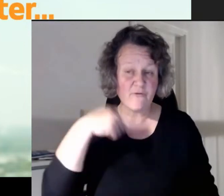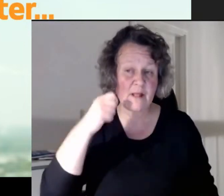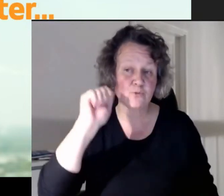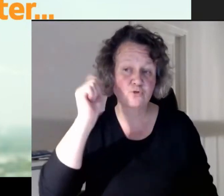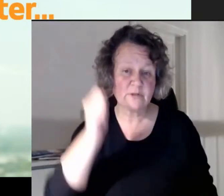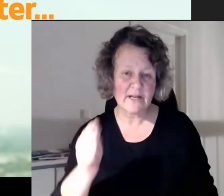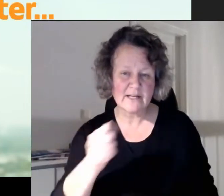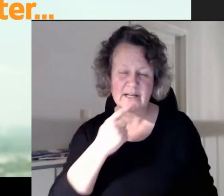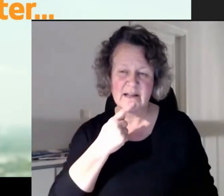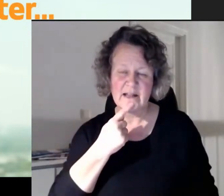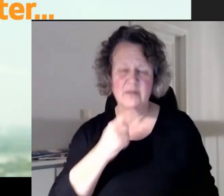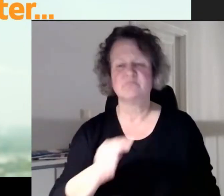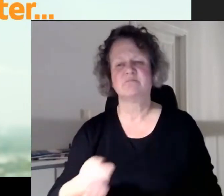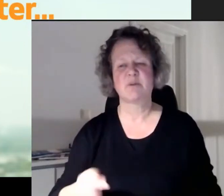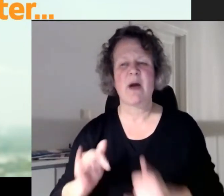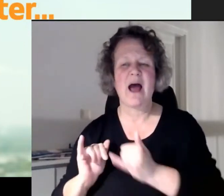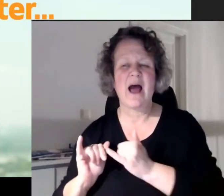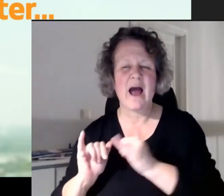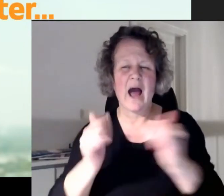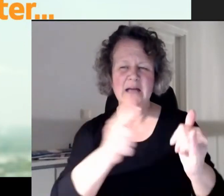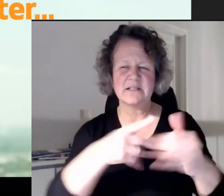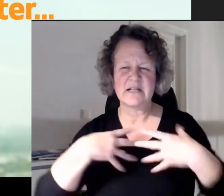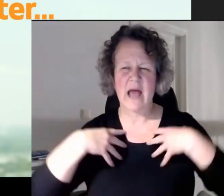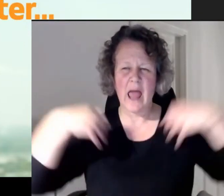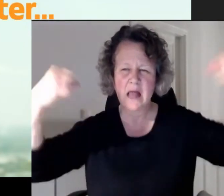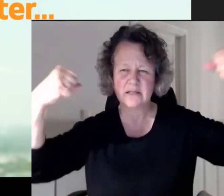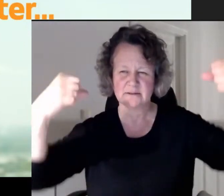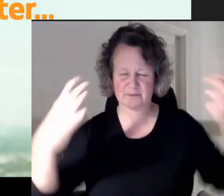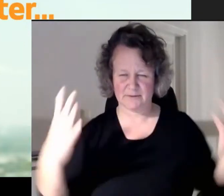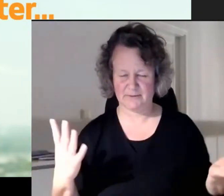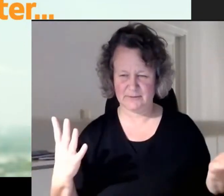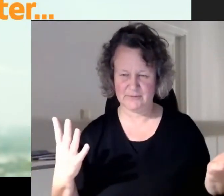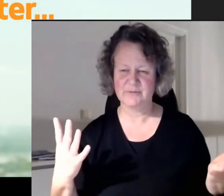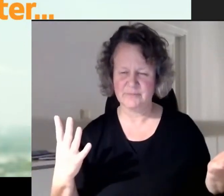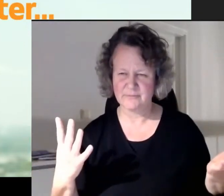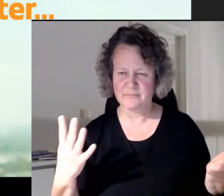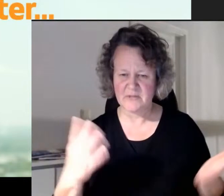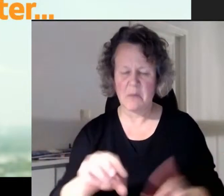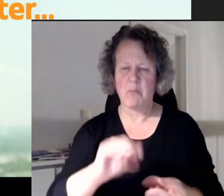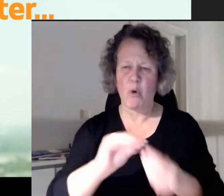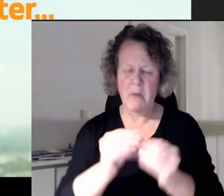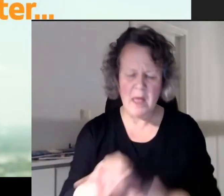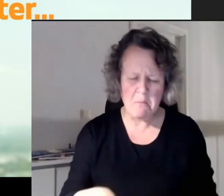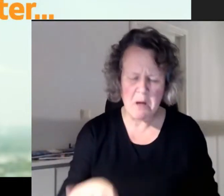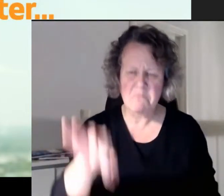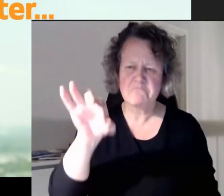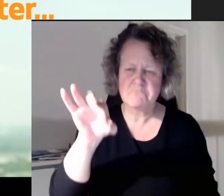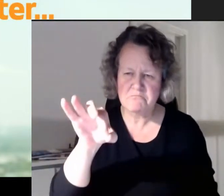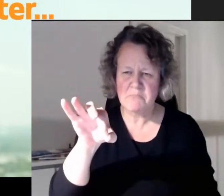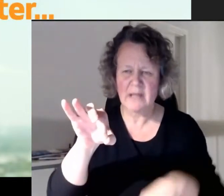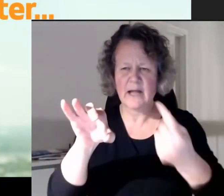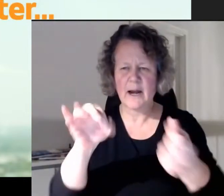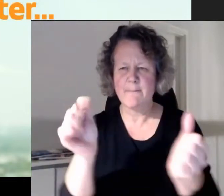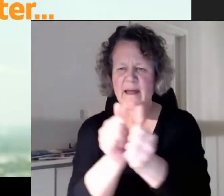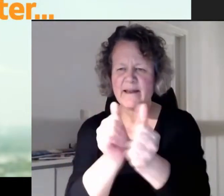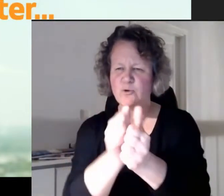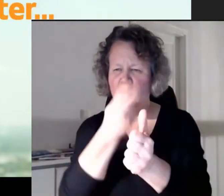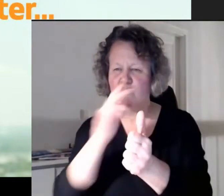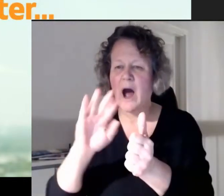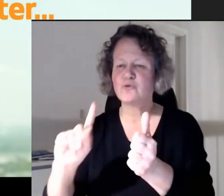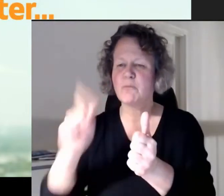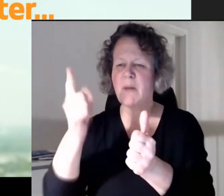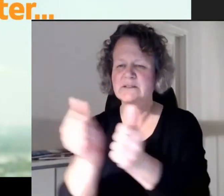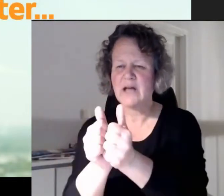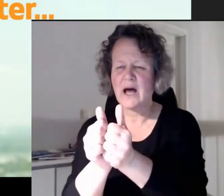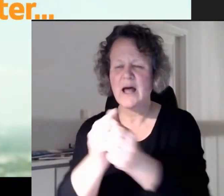soul. And some of you probably became aware it's the journey of the hero. A hero has a problem, he finds a mentor, in